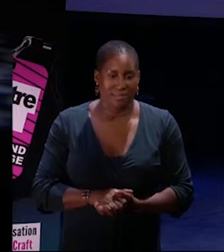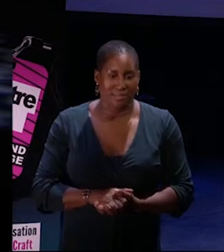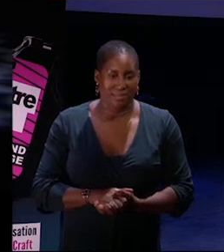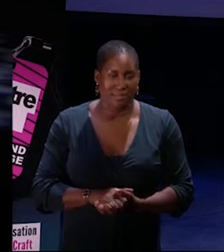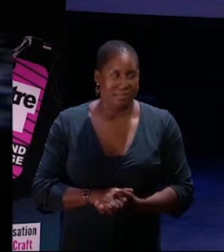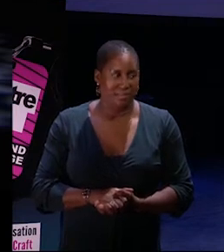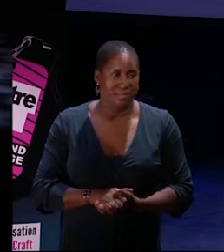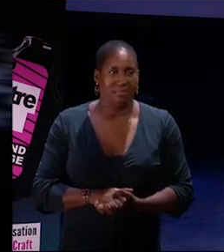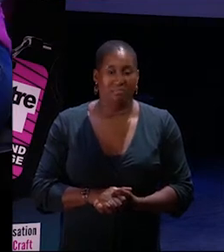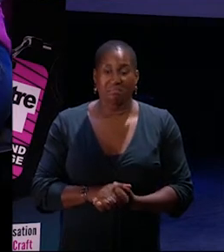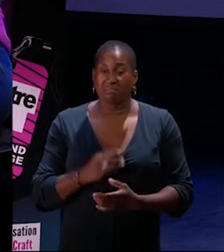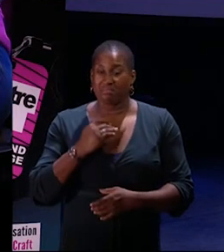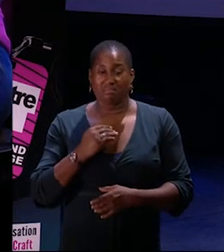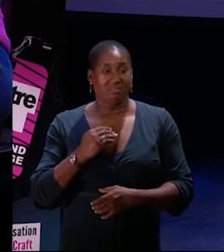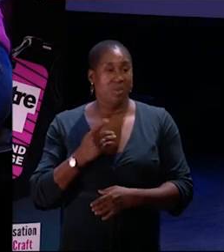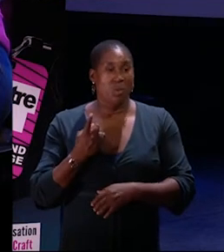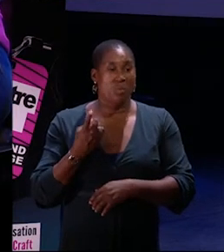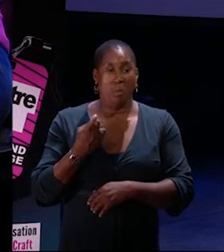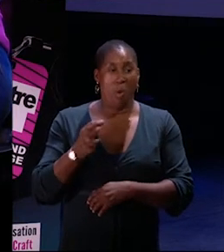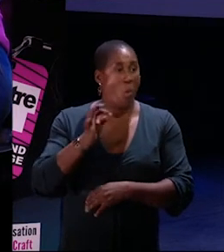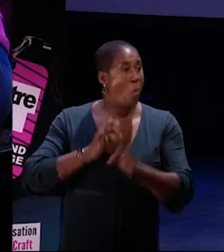Hey, we've got time for one more question, if anyone